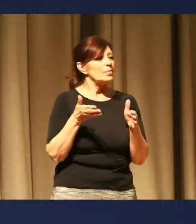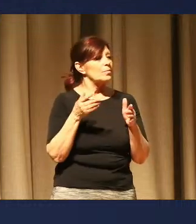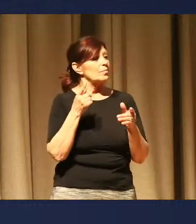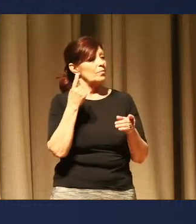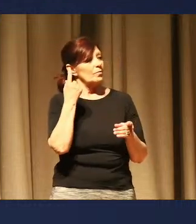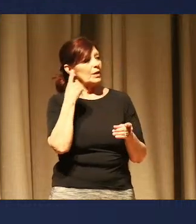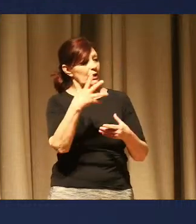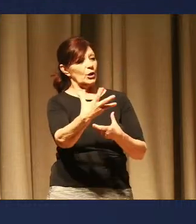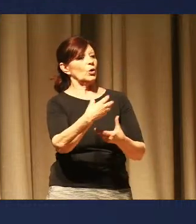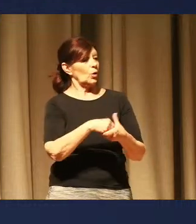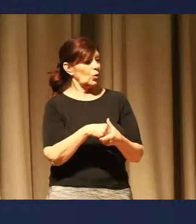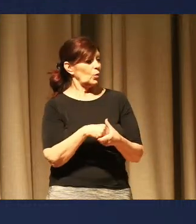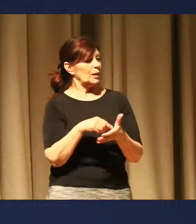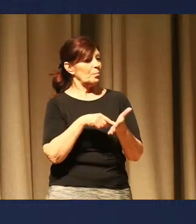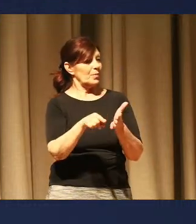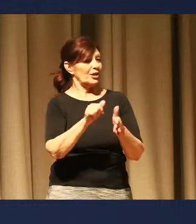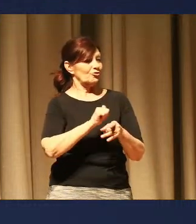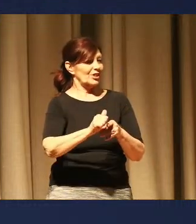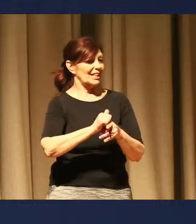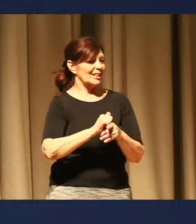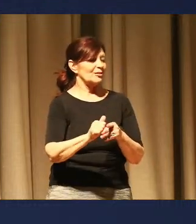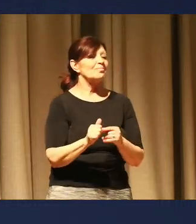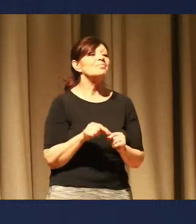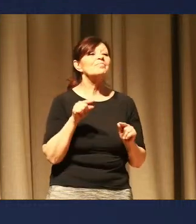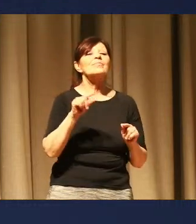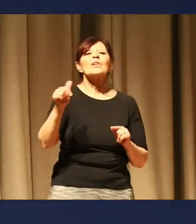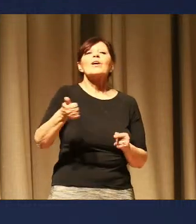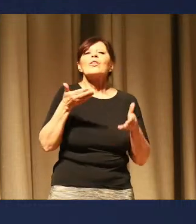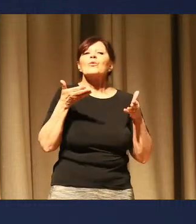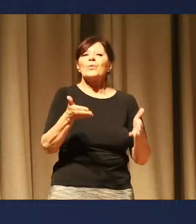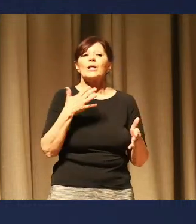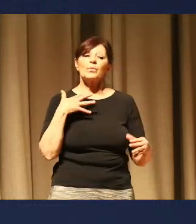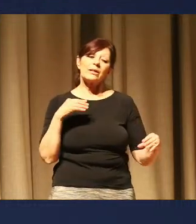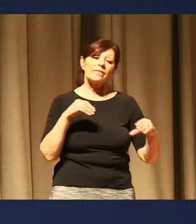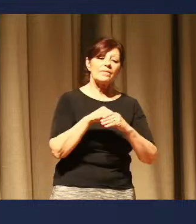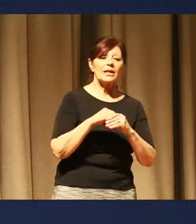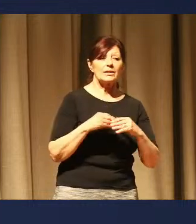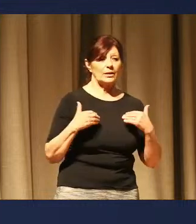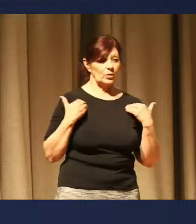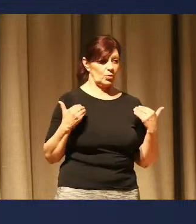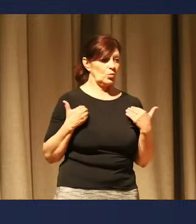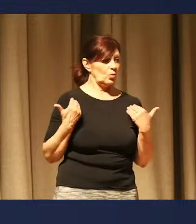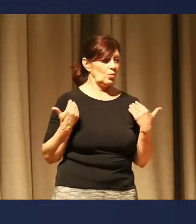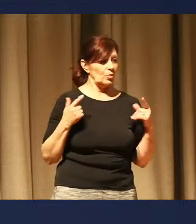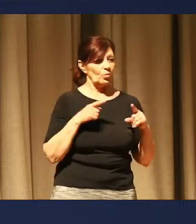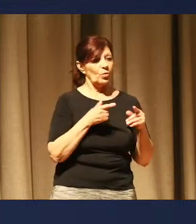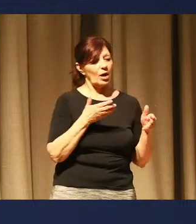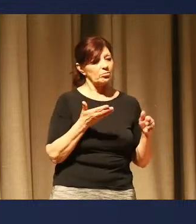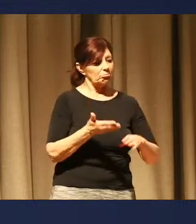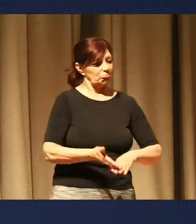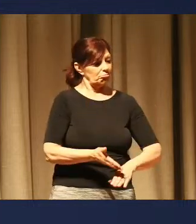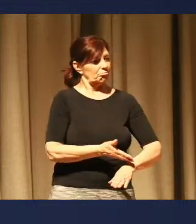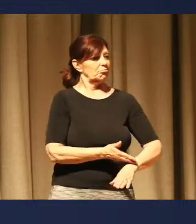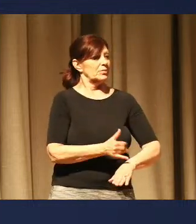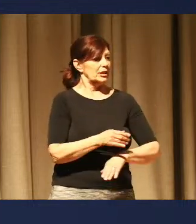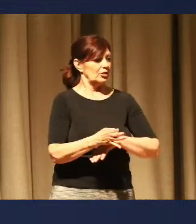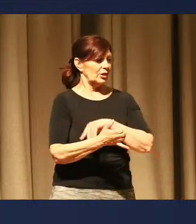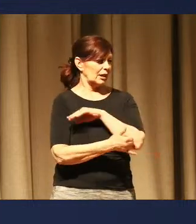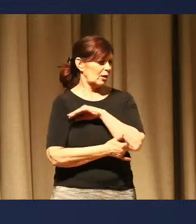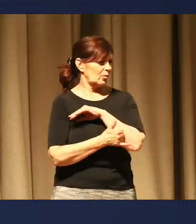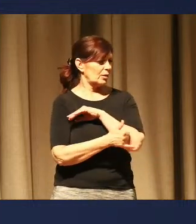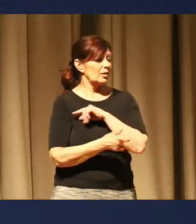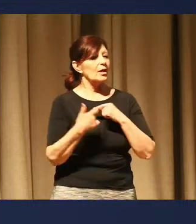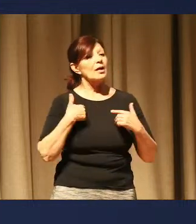efforts and include paid training. This is another way we invest in our young people while moving Erie County forward.